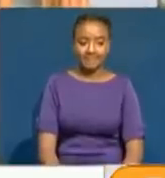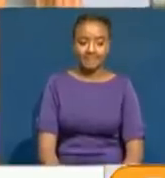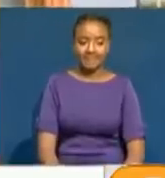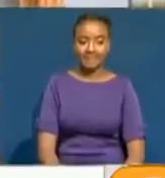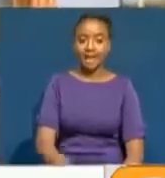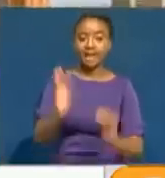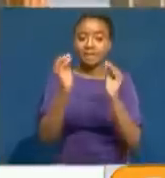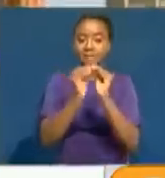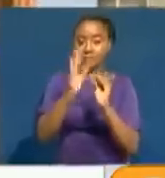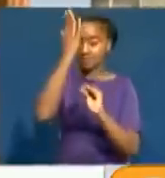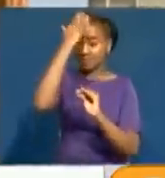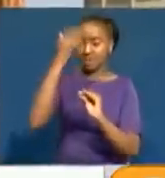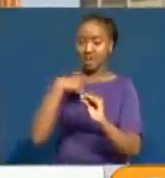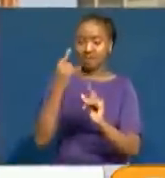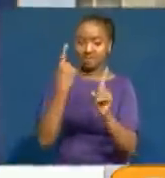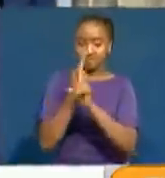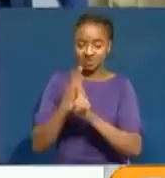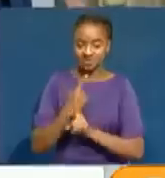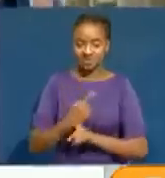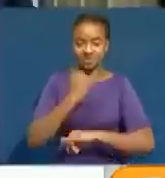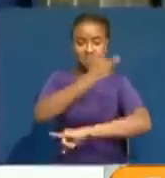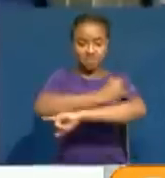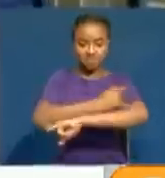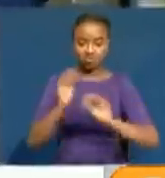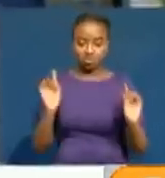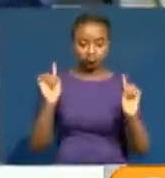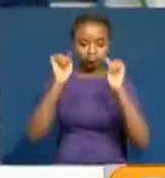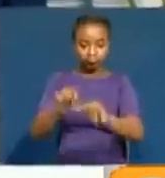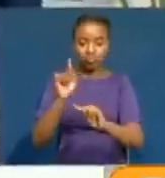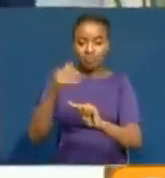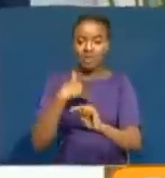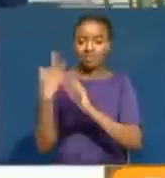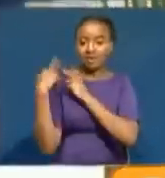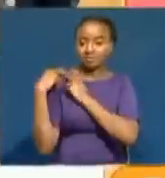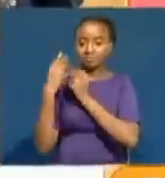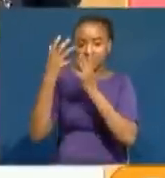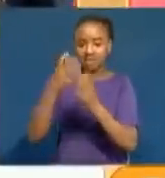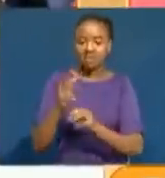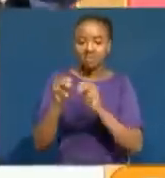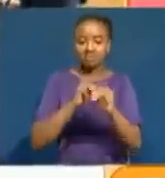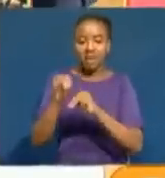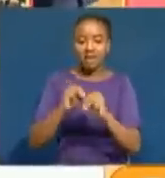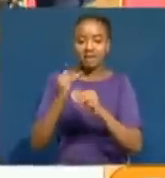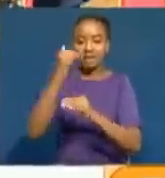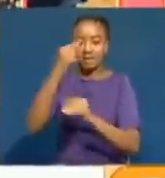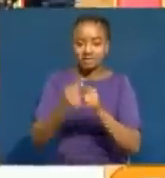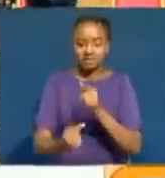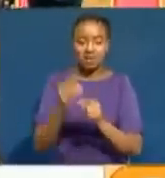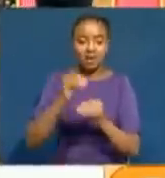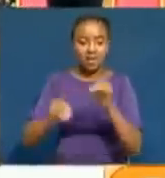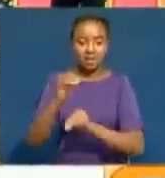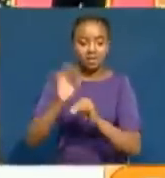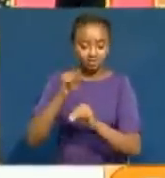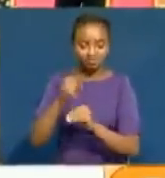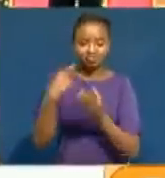A Monday meeting that brought together various key institutions that will play a key role in the management of next year's general election was the